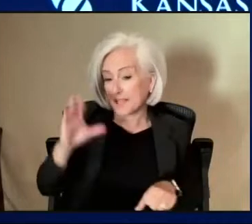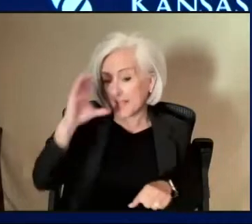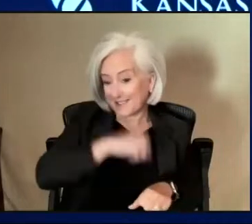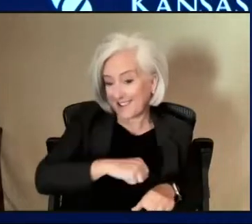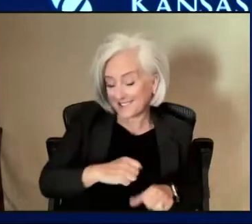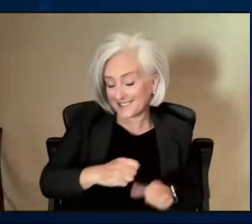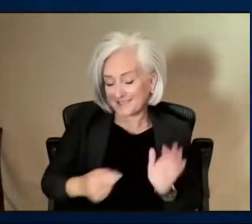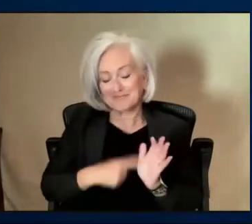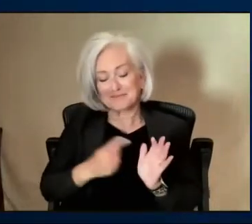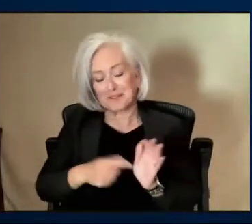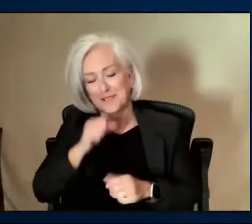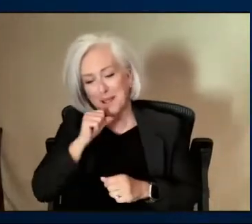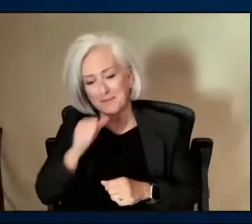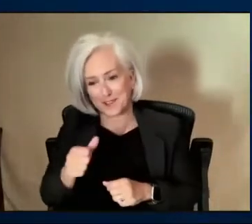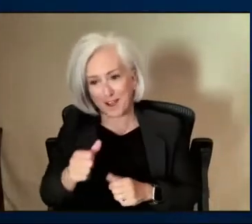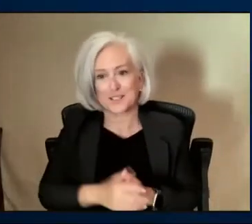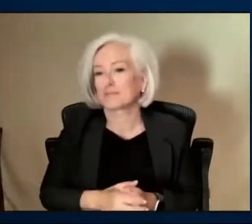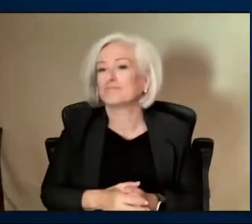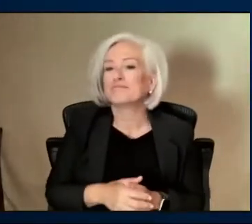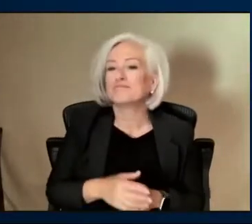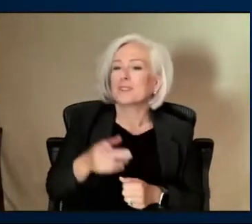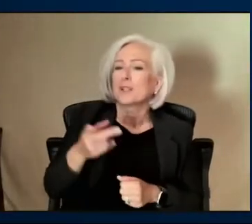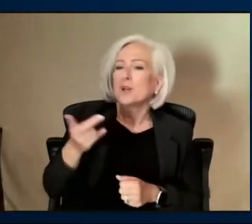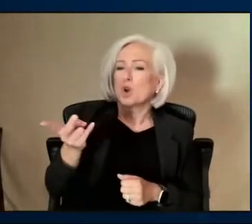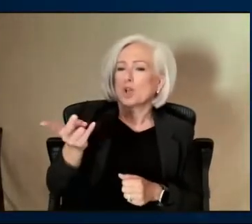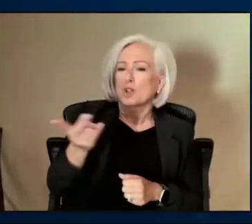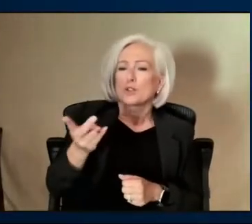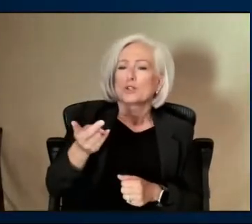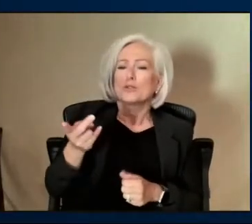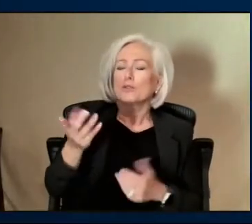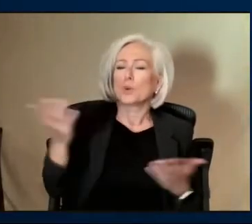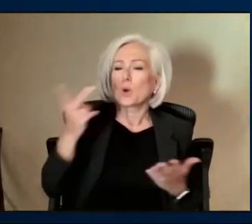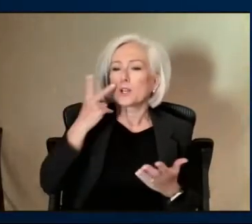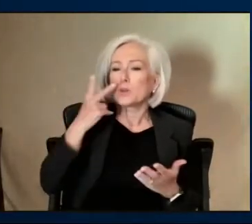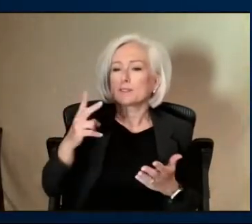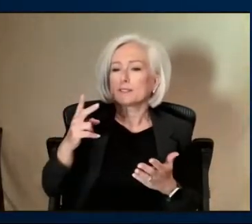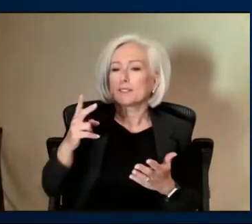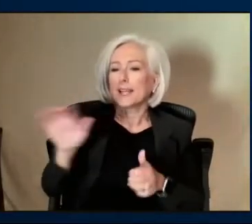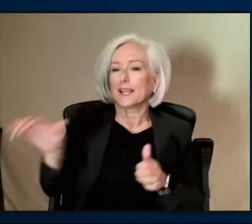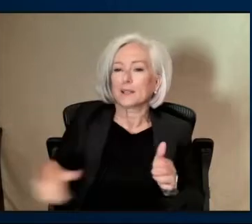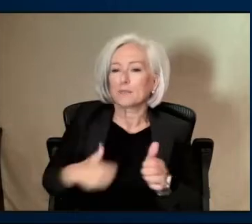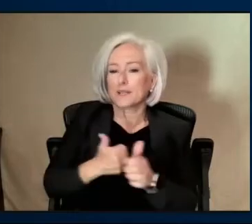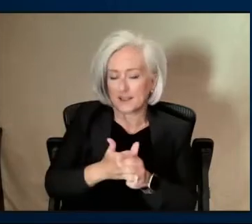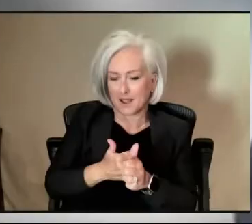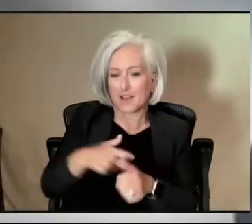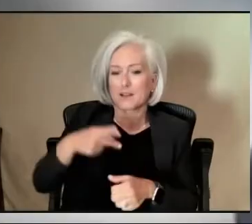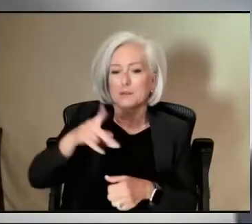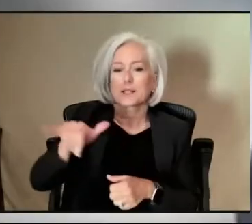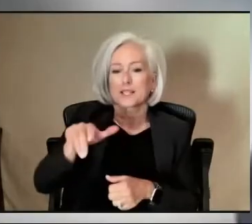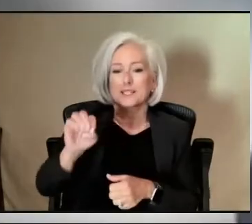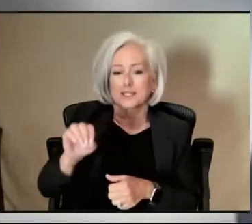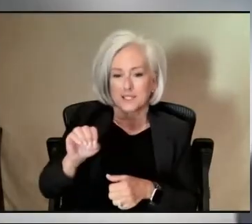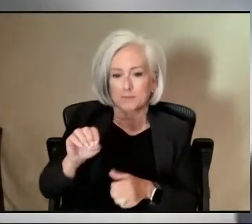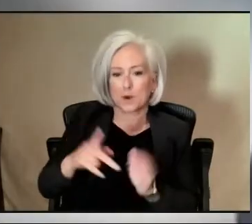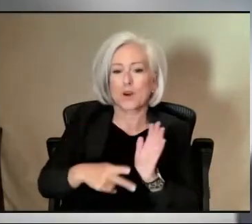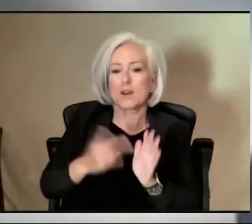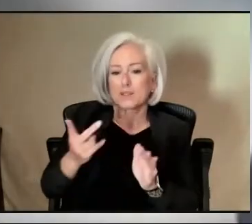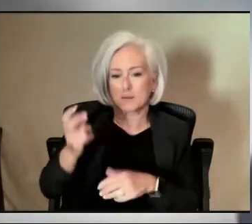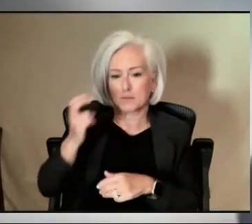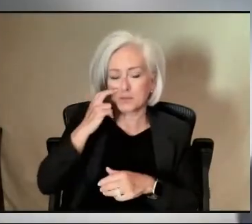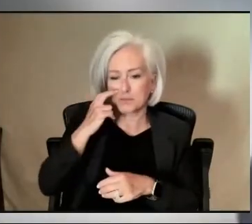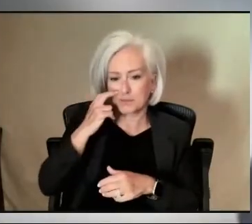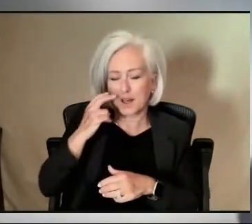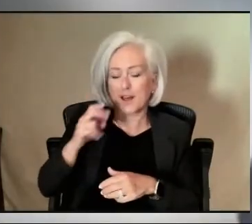the panel? What do you see behind these double-blind placebo-controlled trials? Yeah, Dr. Castro, you explained that very well